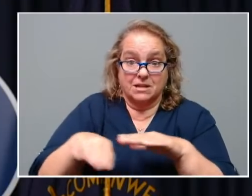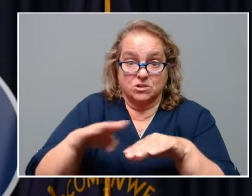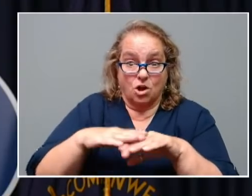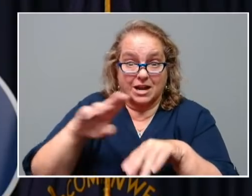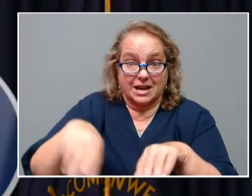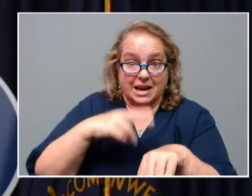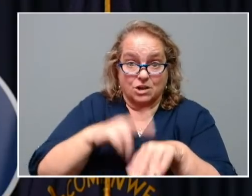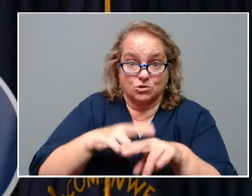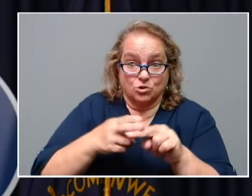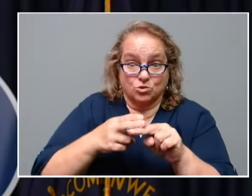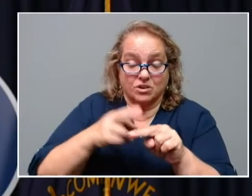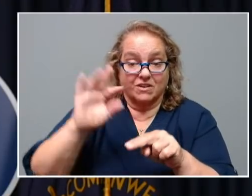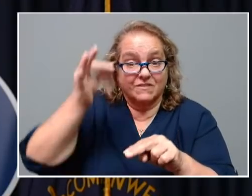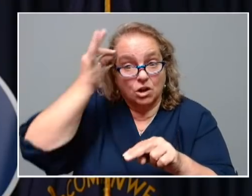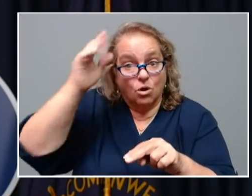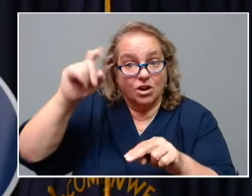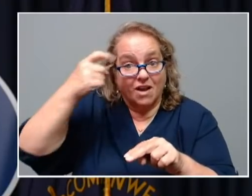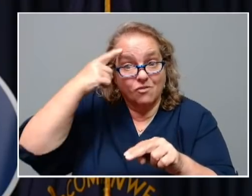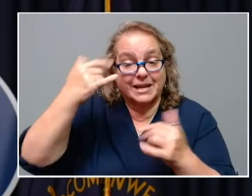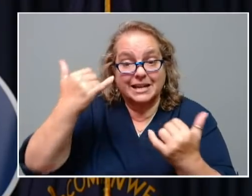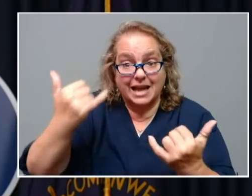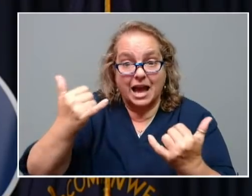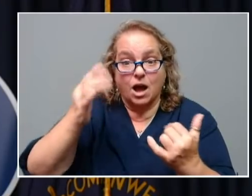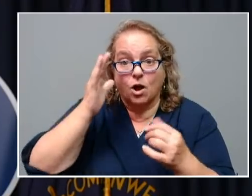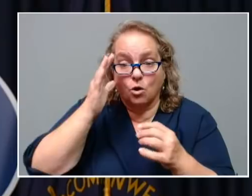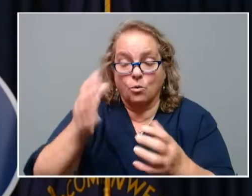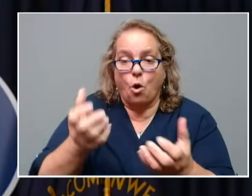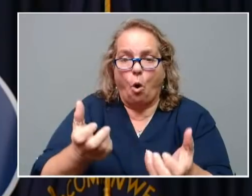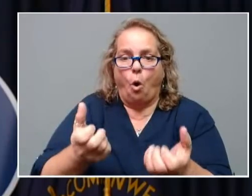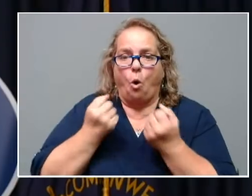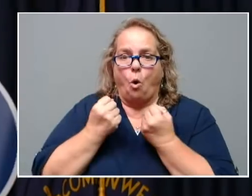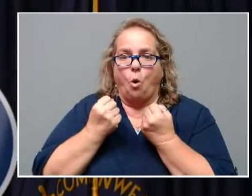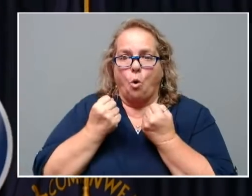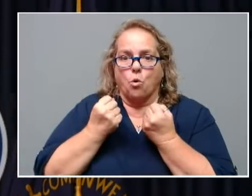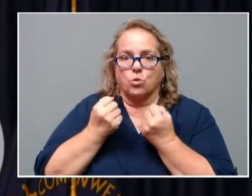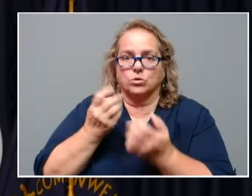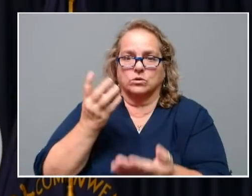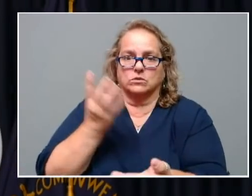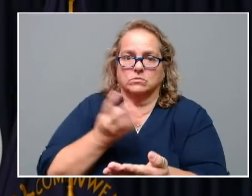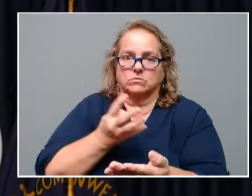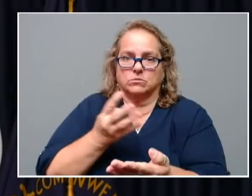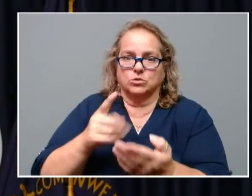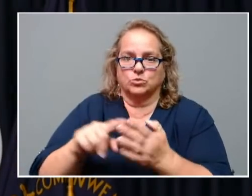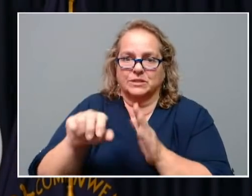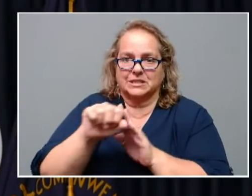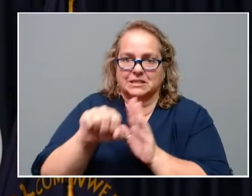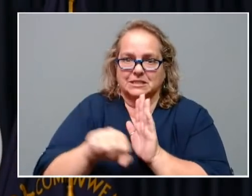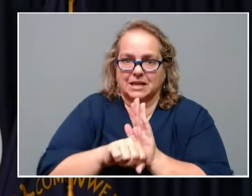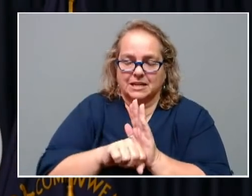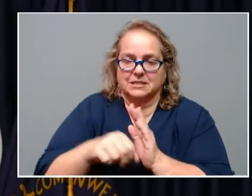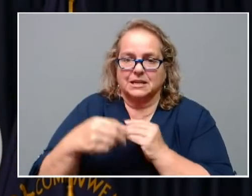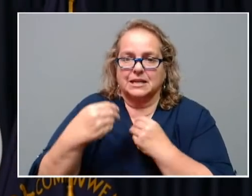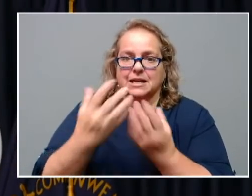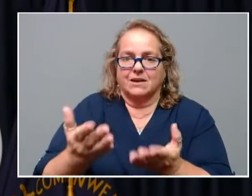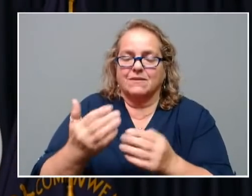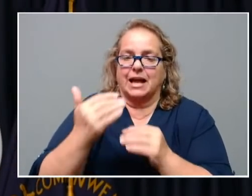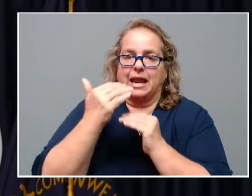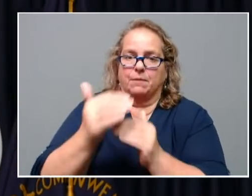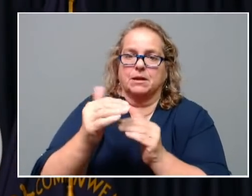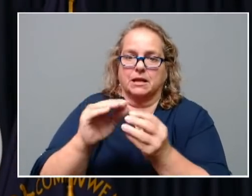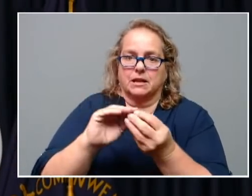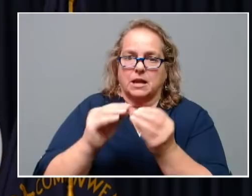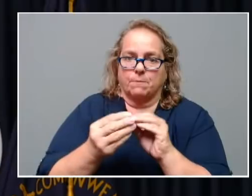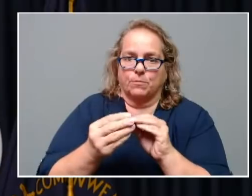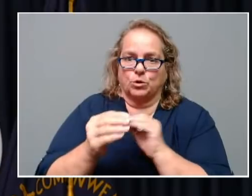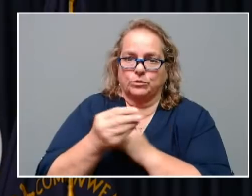start rationing monoclonal antibody treatments to states. And we are going to have a limited amount. We can put up the